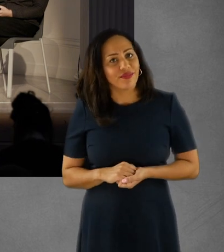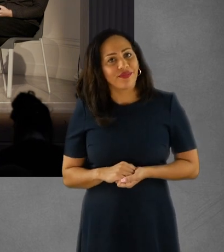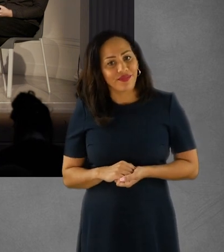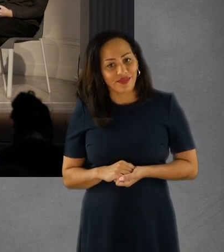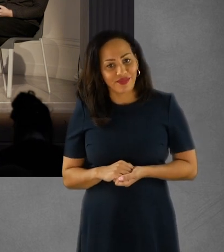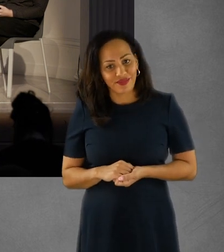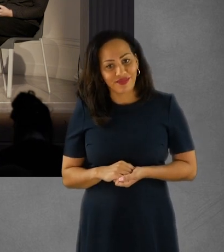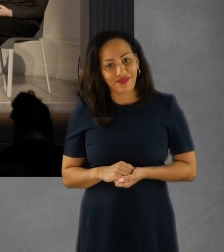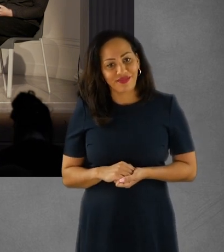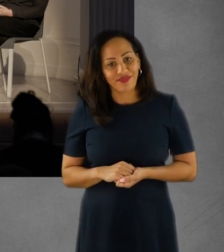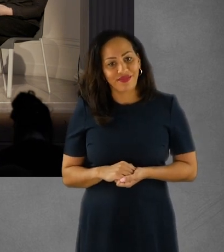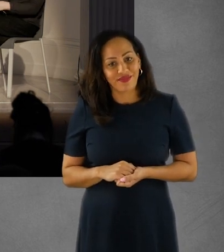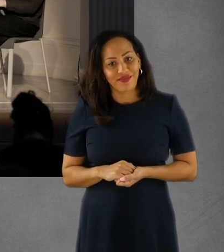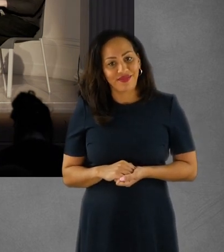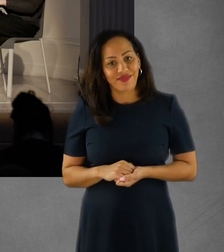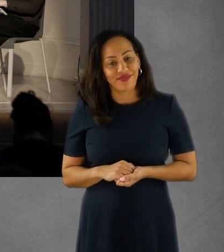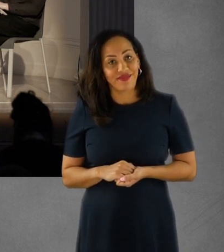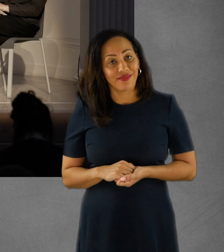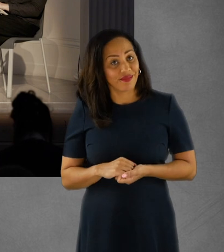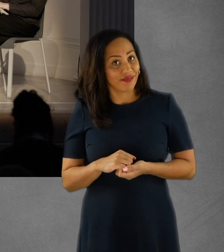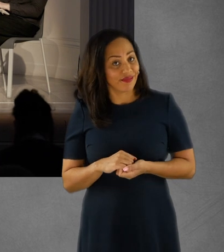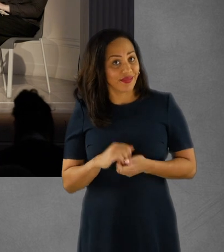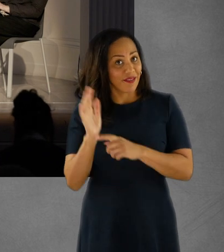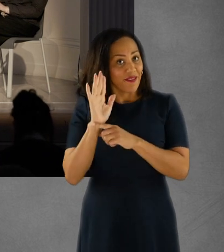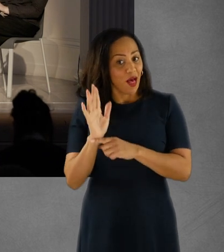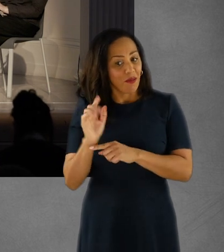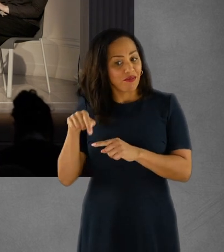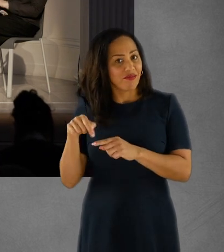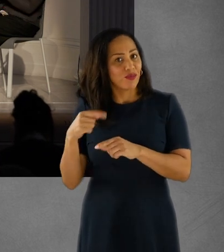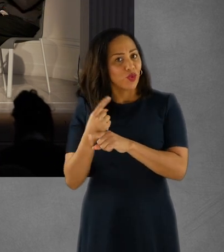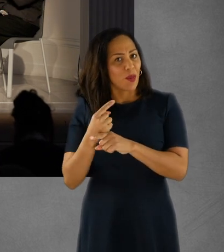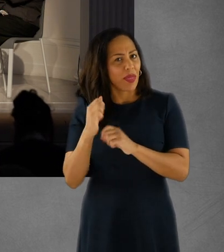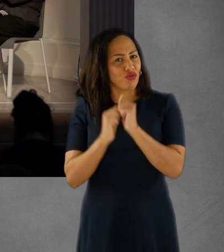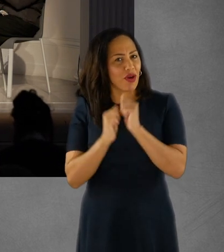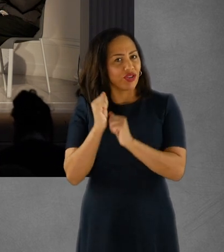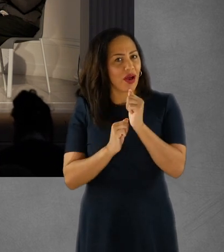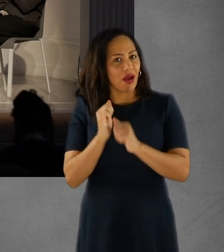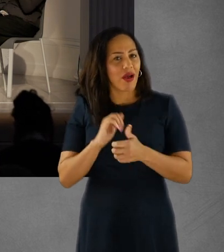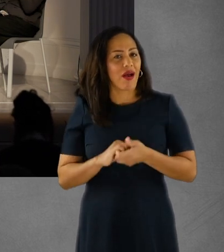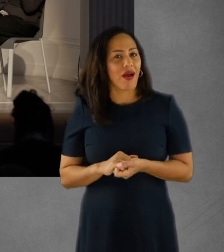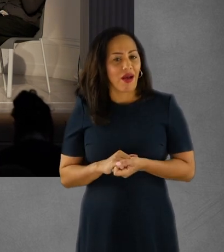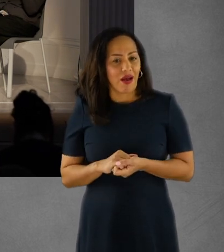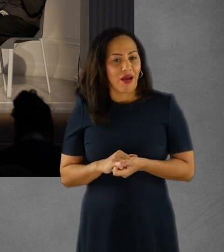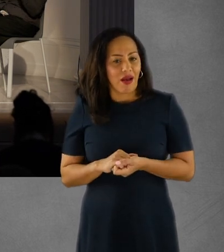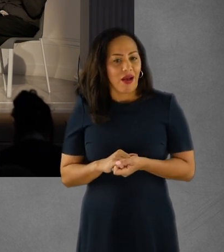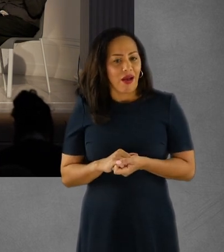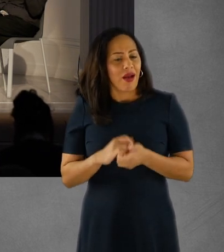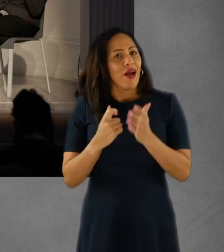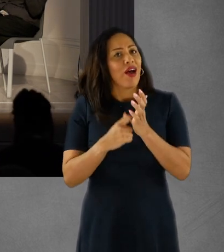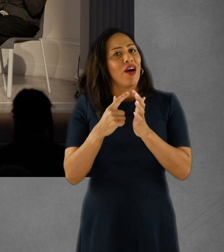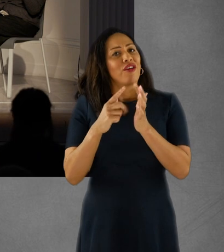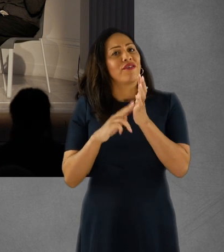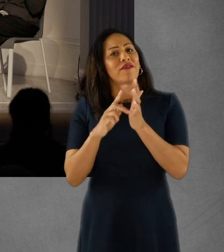Should we say anything else about the structure of the film before? Because I think what you just said, Revital, again speaks